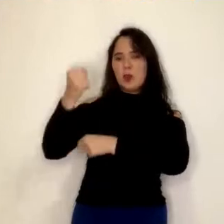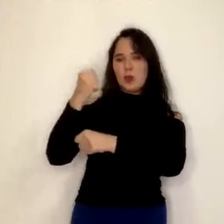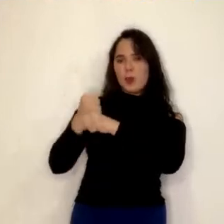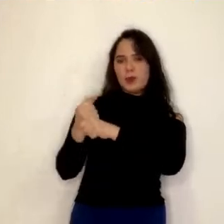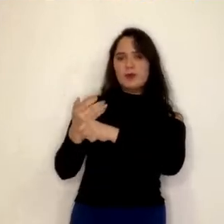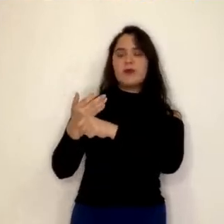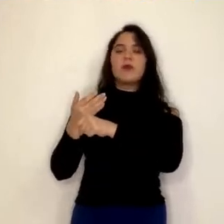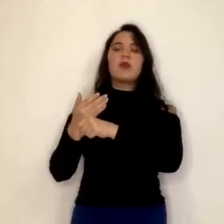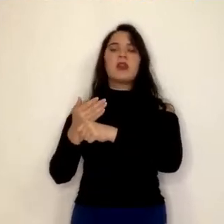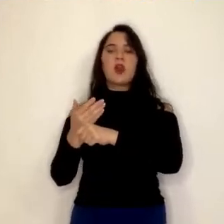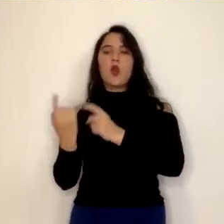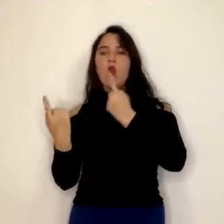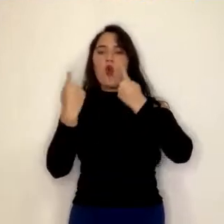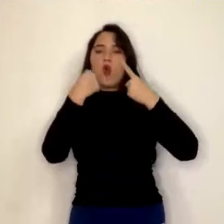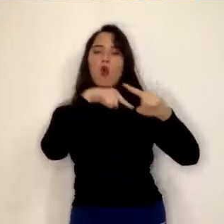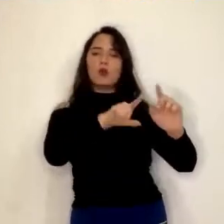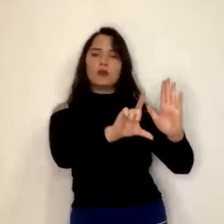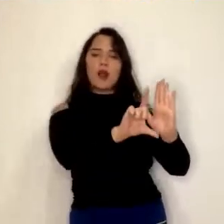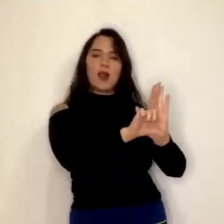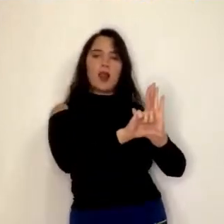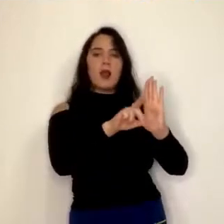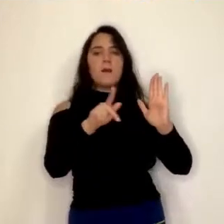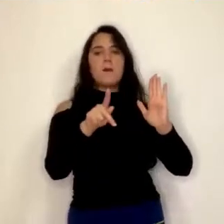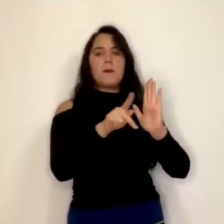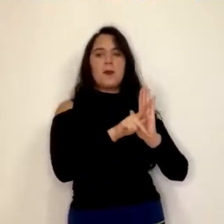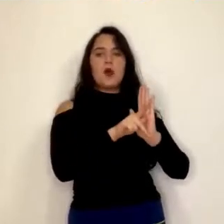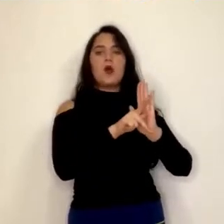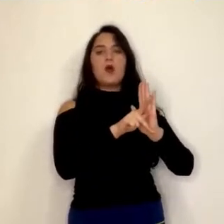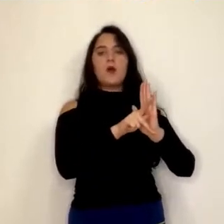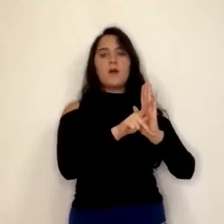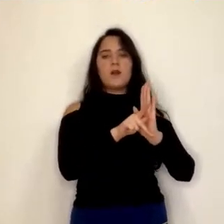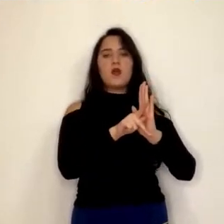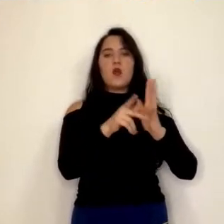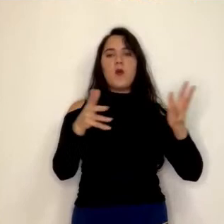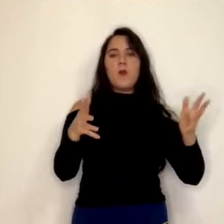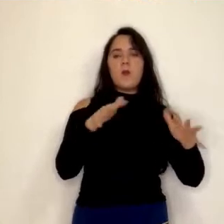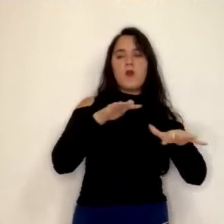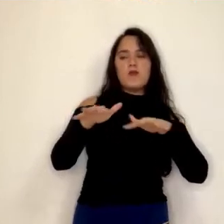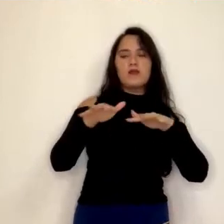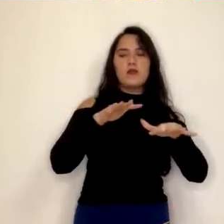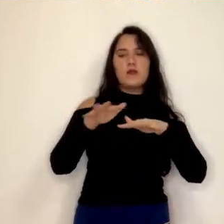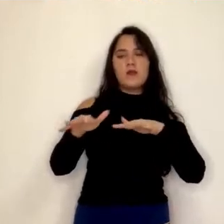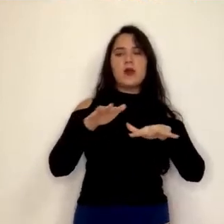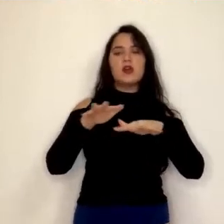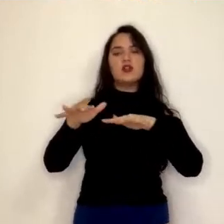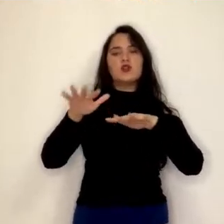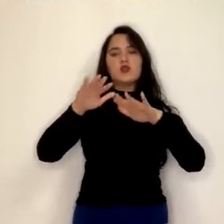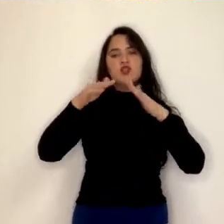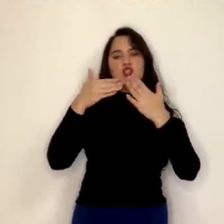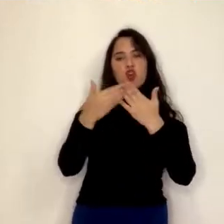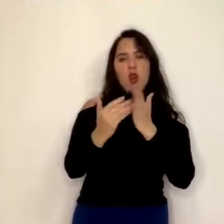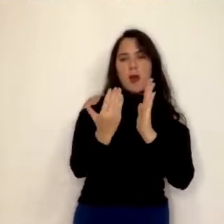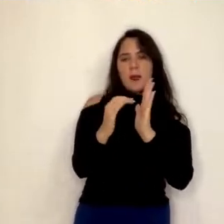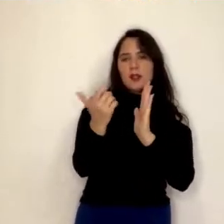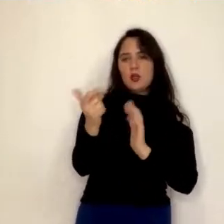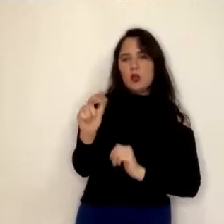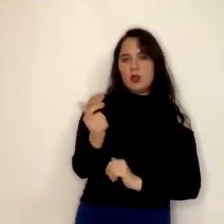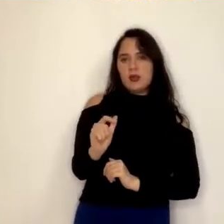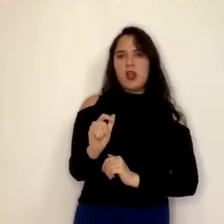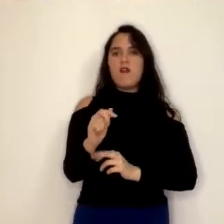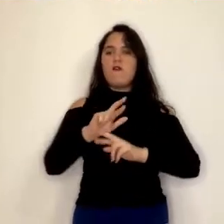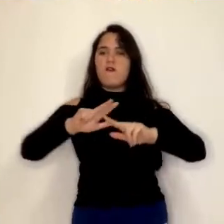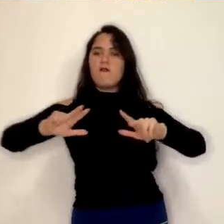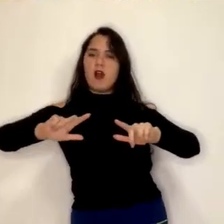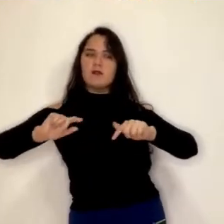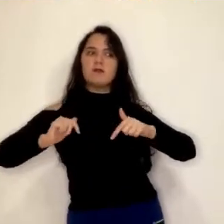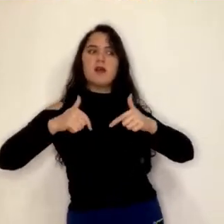year, overturning legislations inspired by the School Without Party movement, and a lot